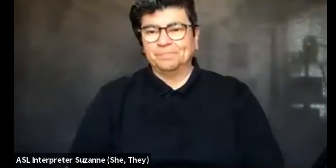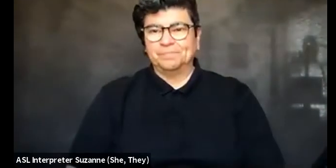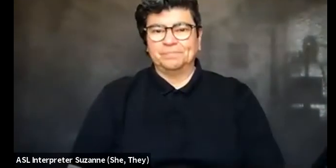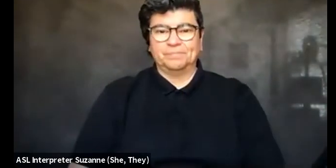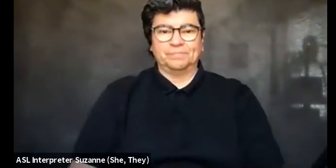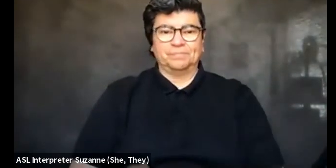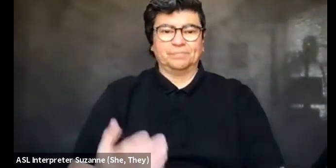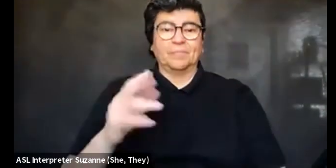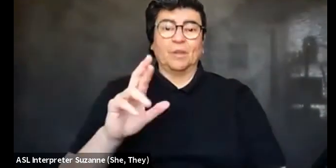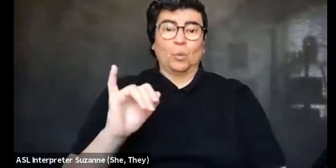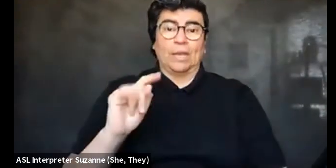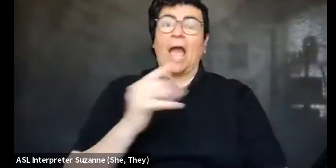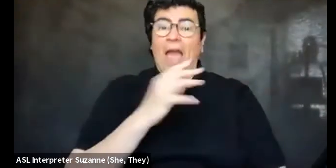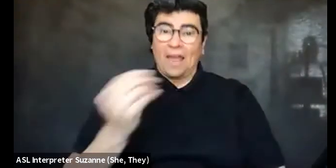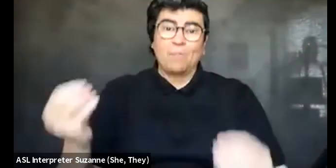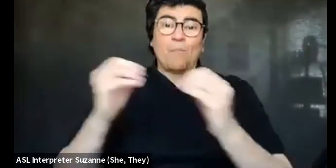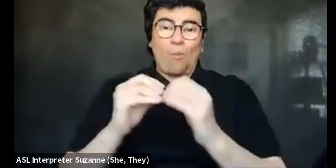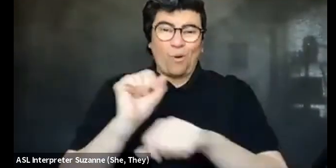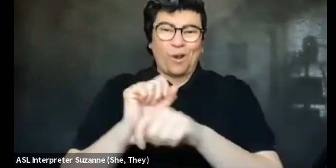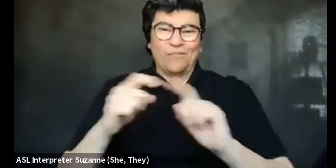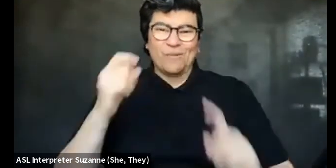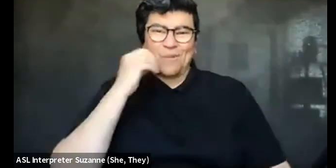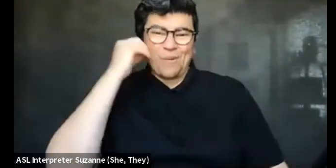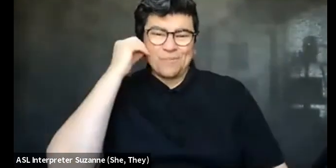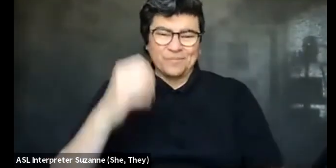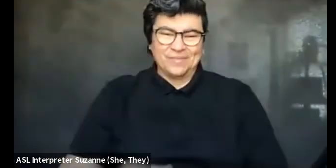And more work from home.